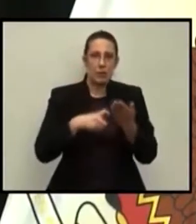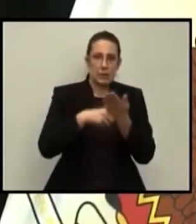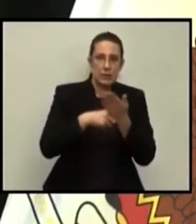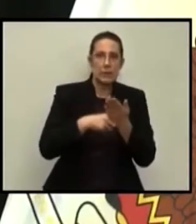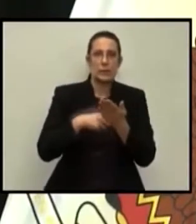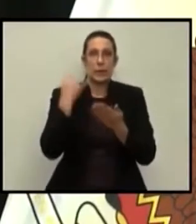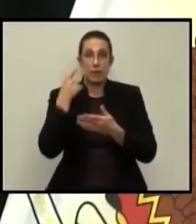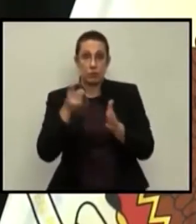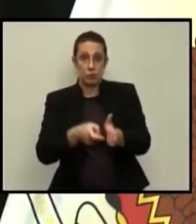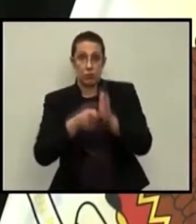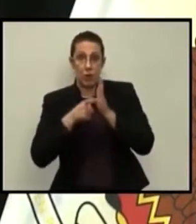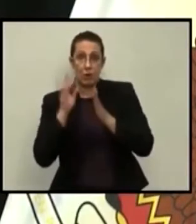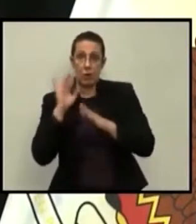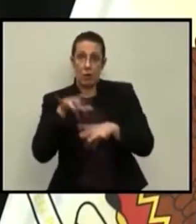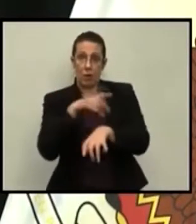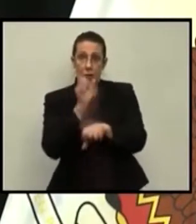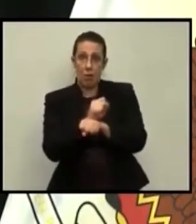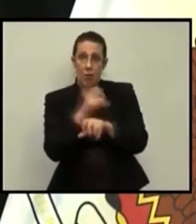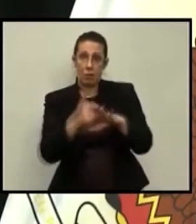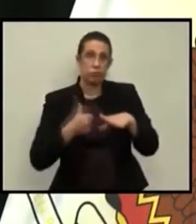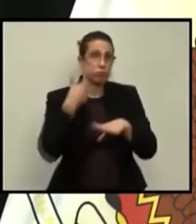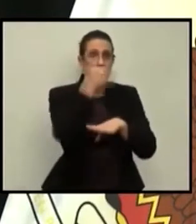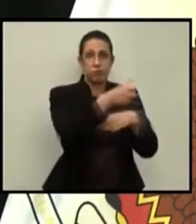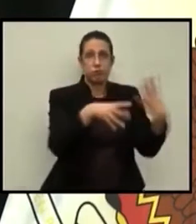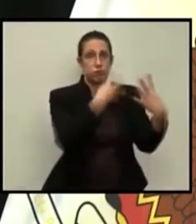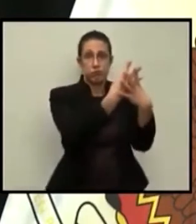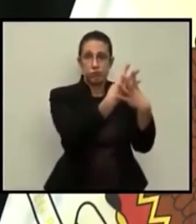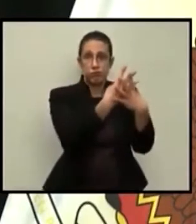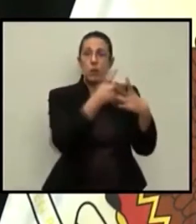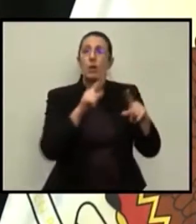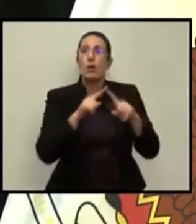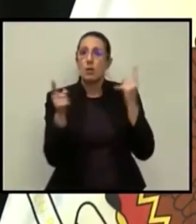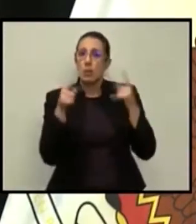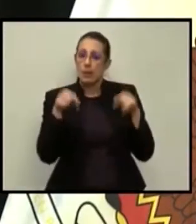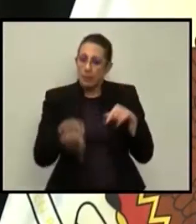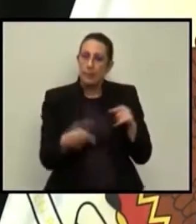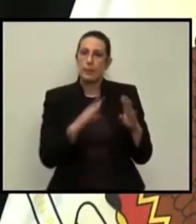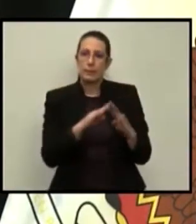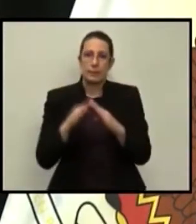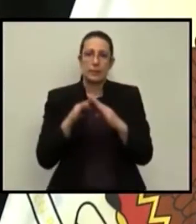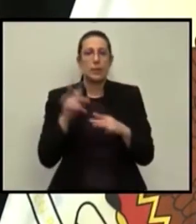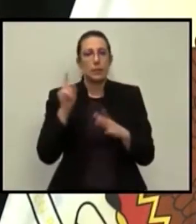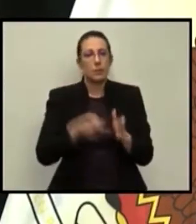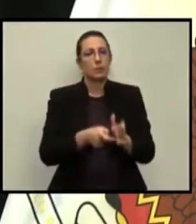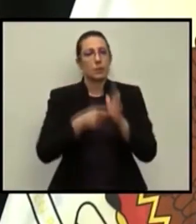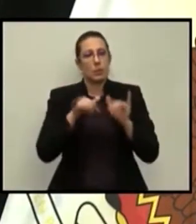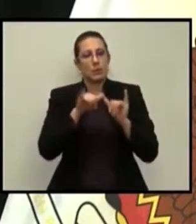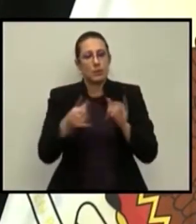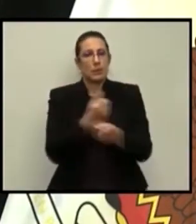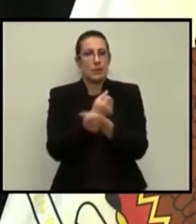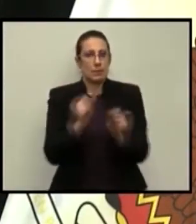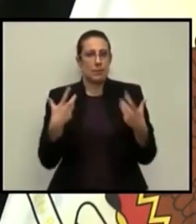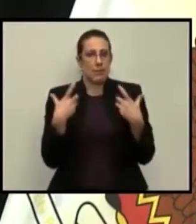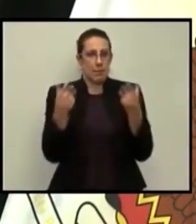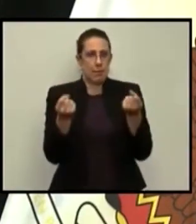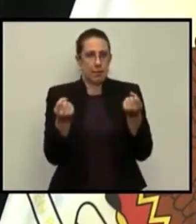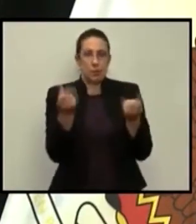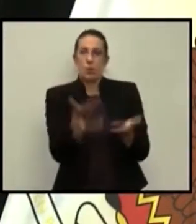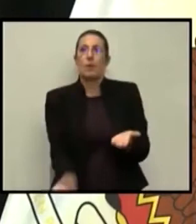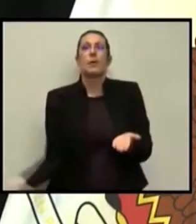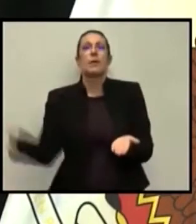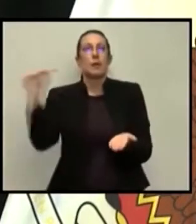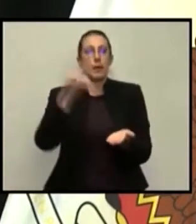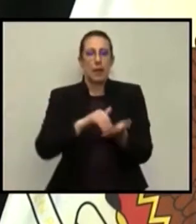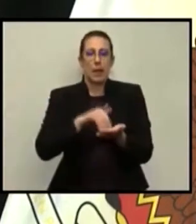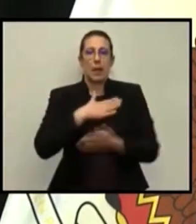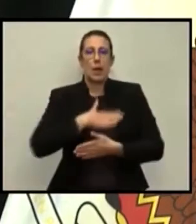arrest if we have to, but we will be there to make sure that we keep this city as safe and healthy as we can. So just a reminder again, please do